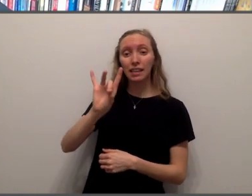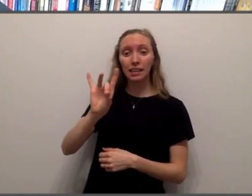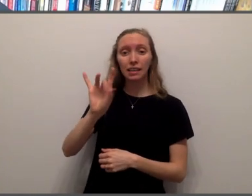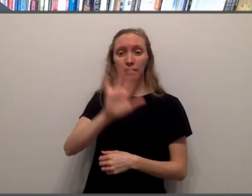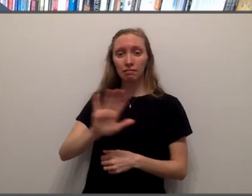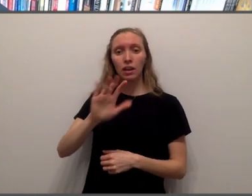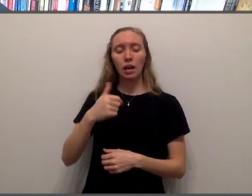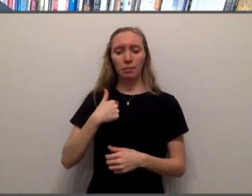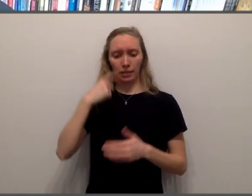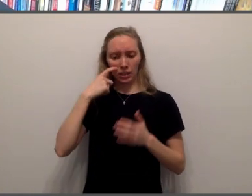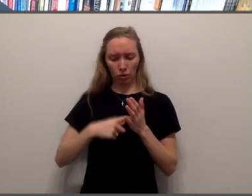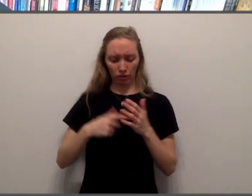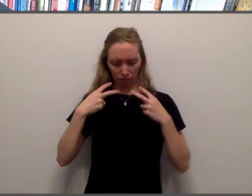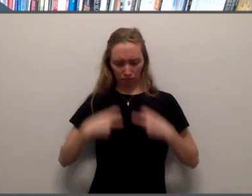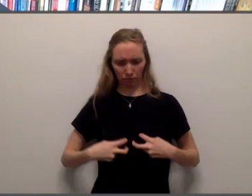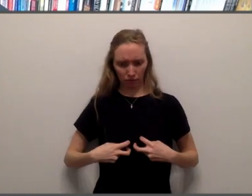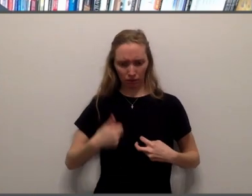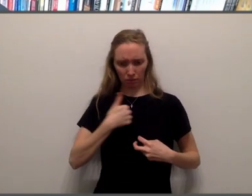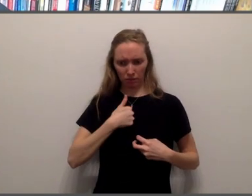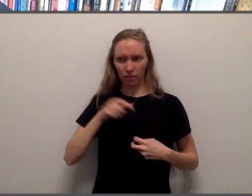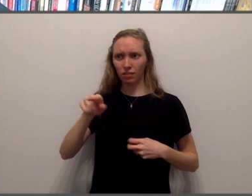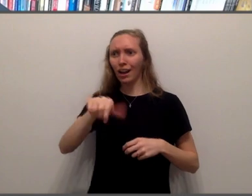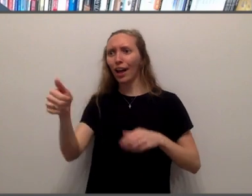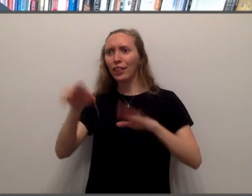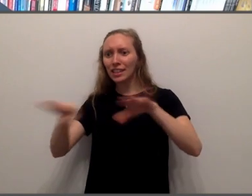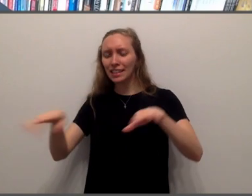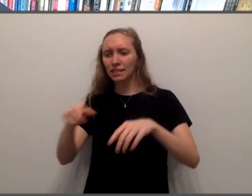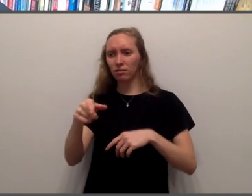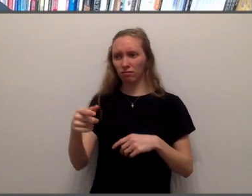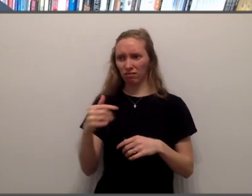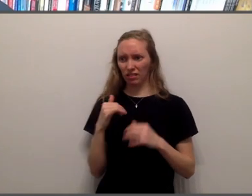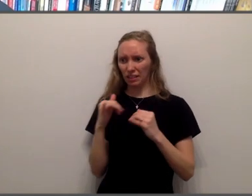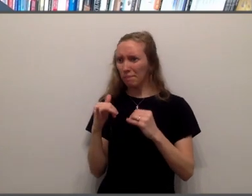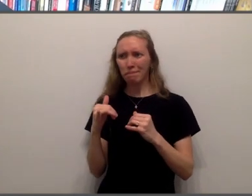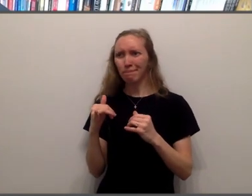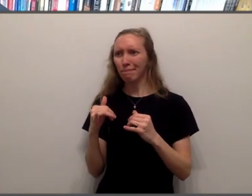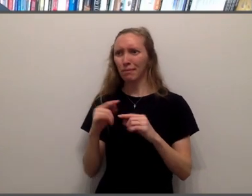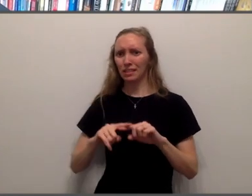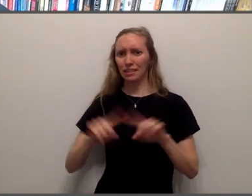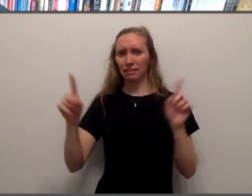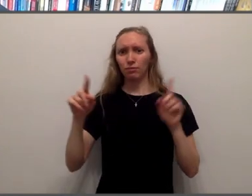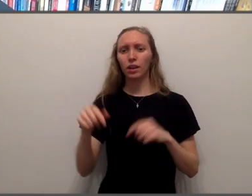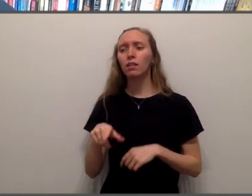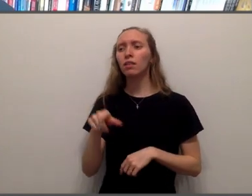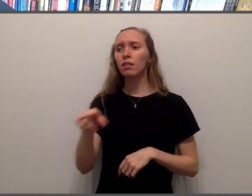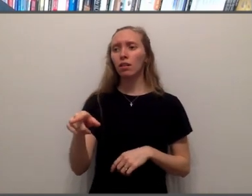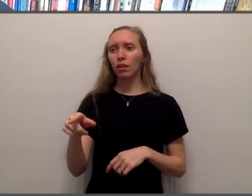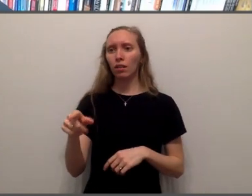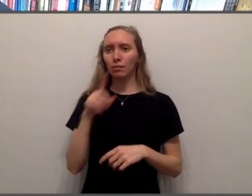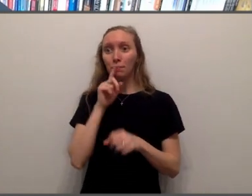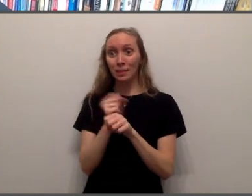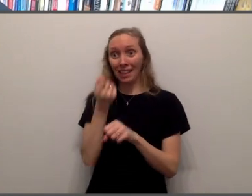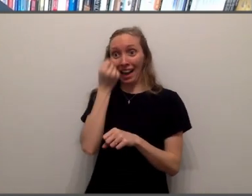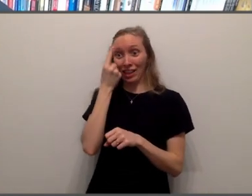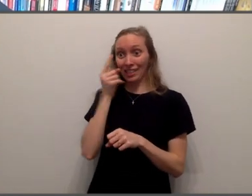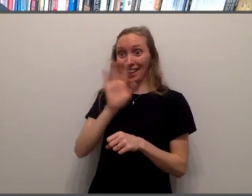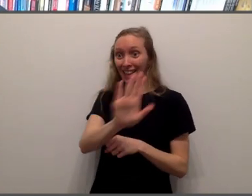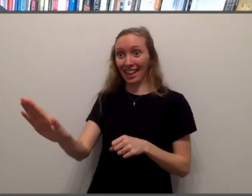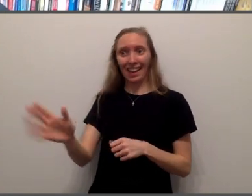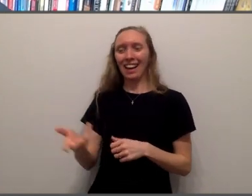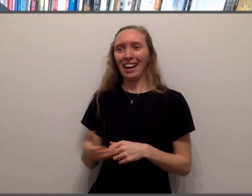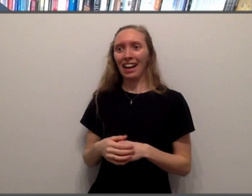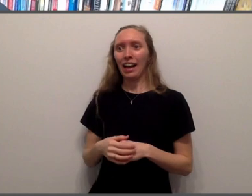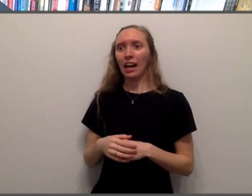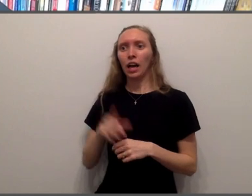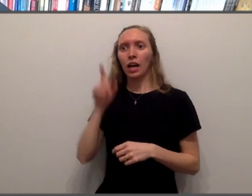often had to fake understanding things that I didn't really understand. And I didn't know what to do to fit in, but I knew what